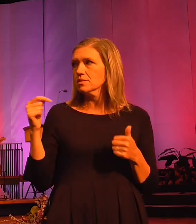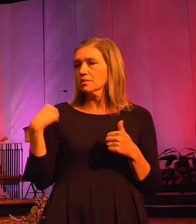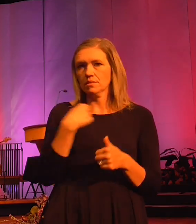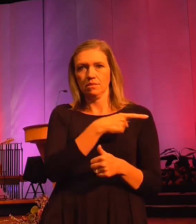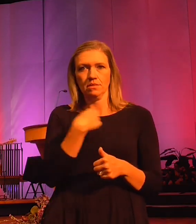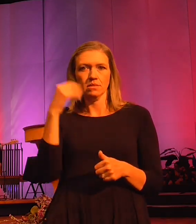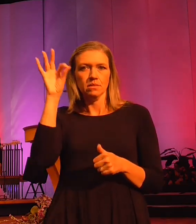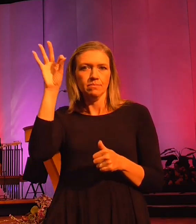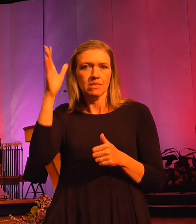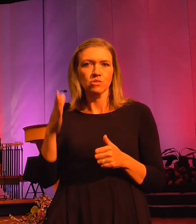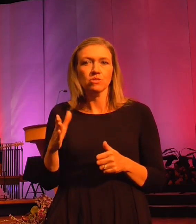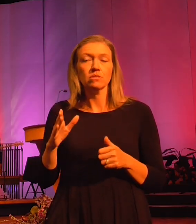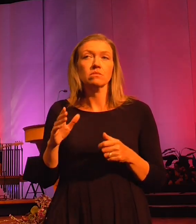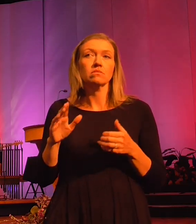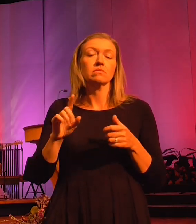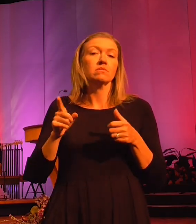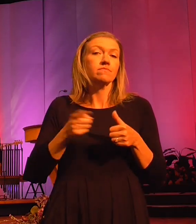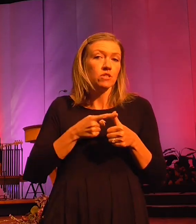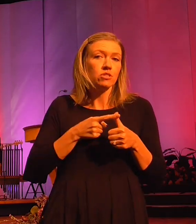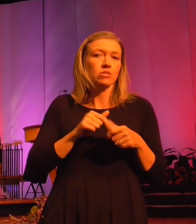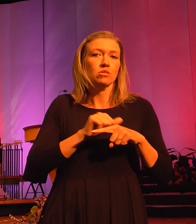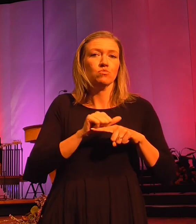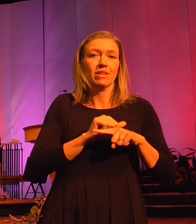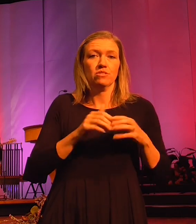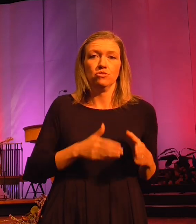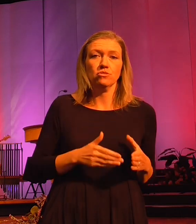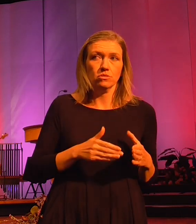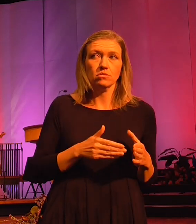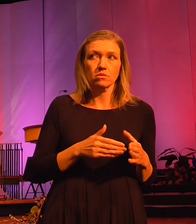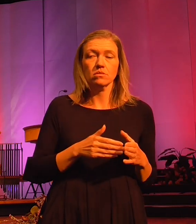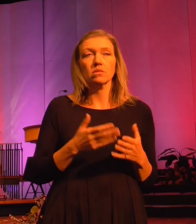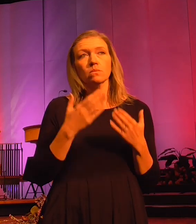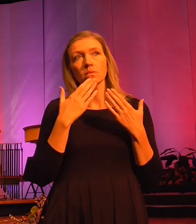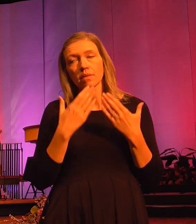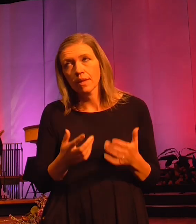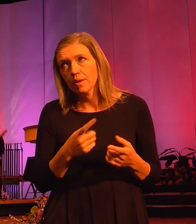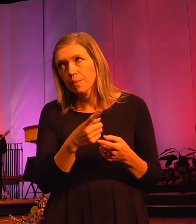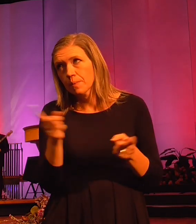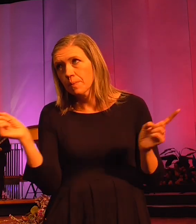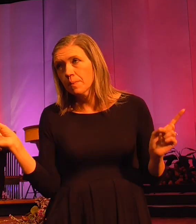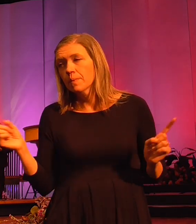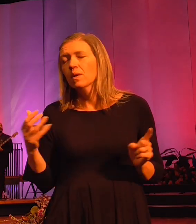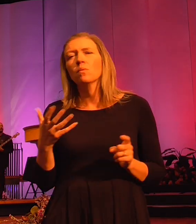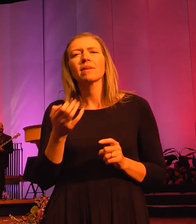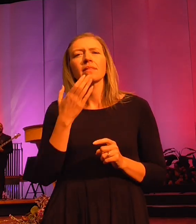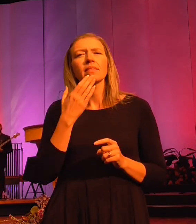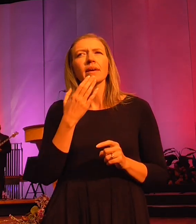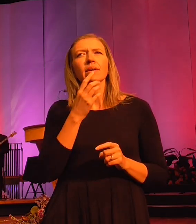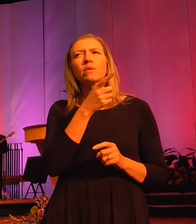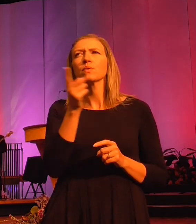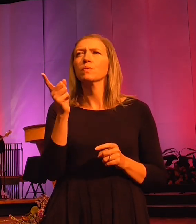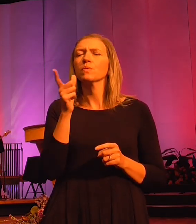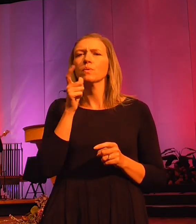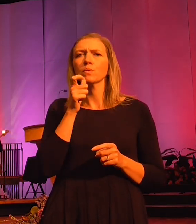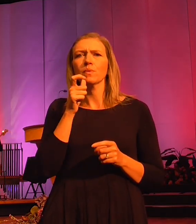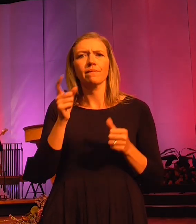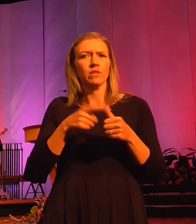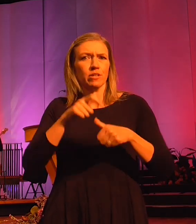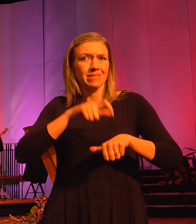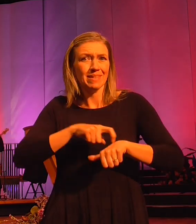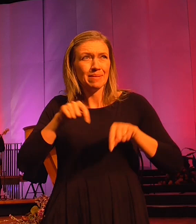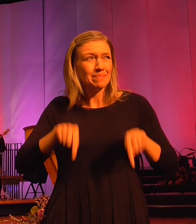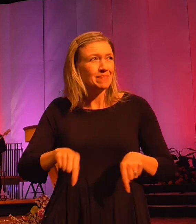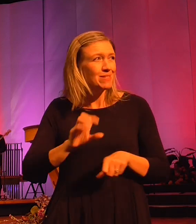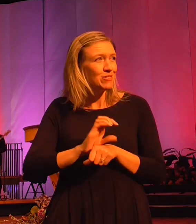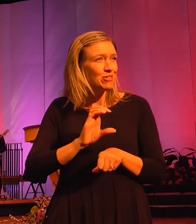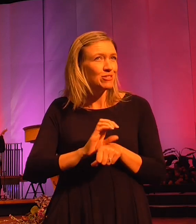ministers are practitioners first. So thank you to all of them. And I want to thank those of you who are here for the first